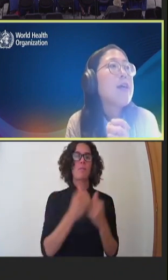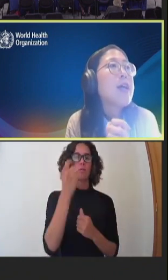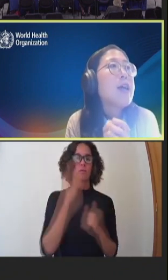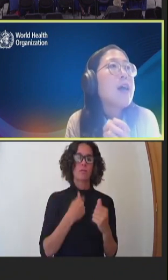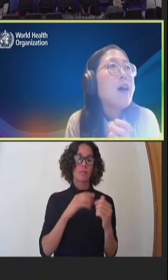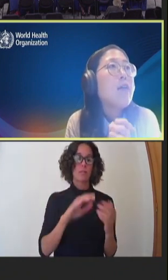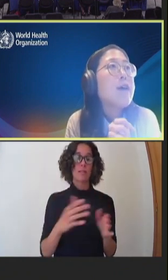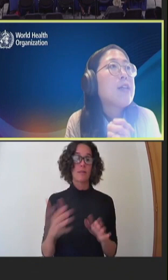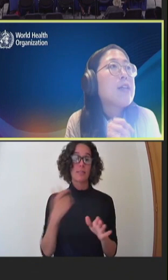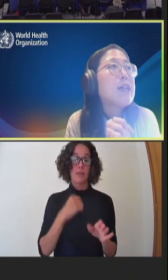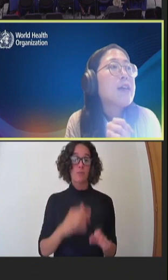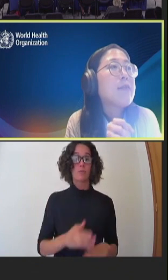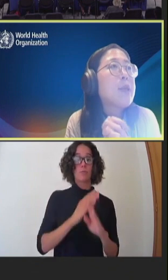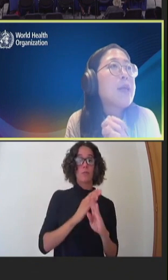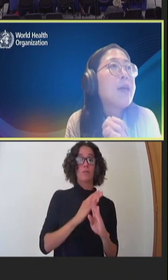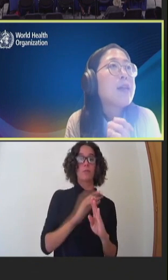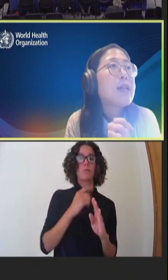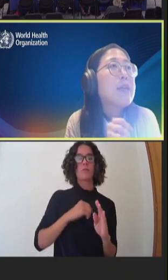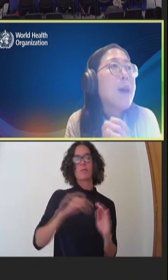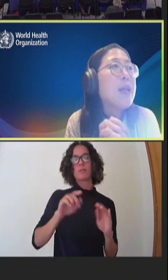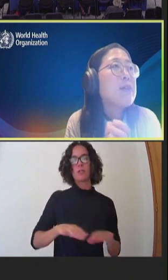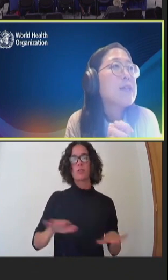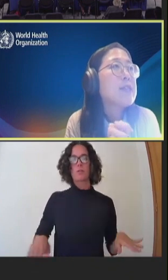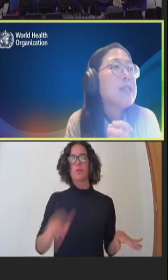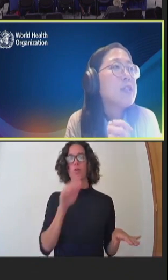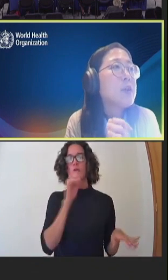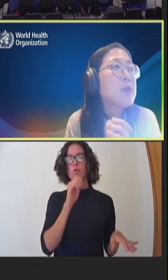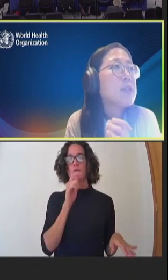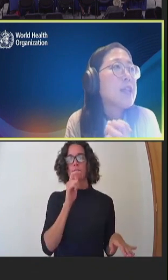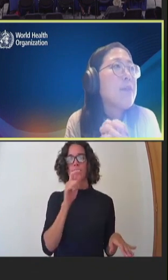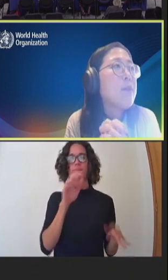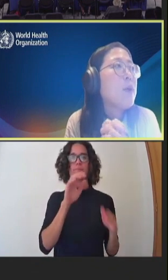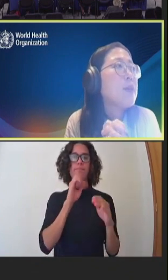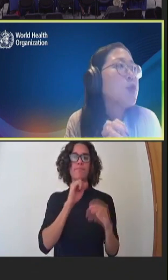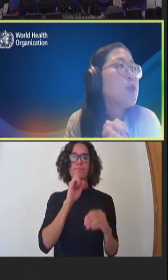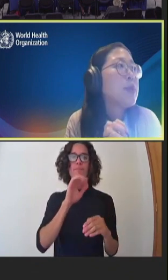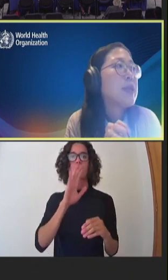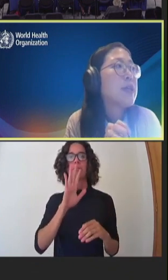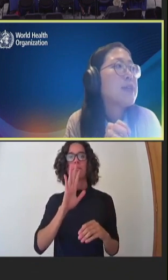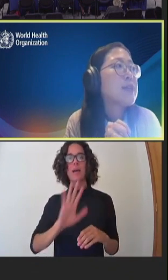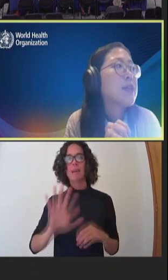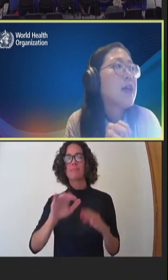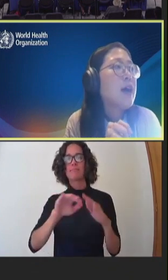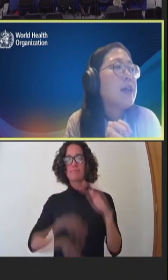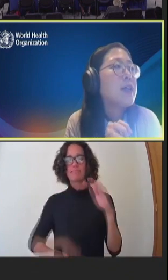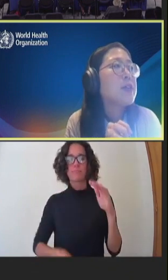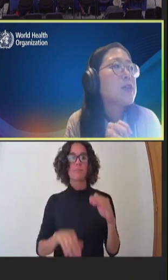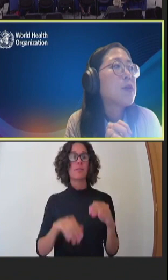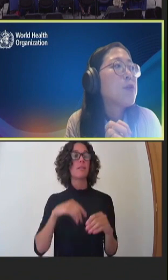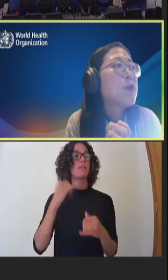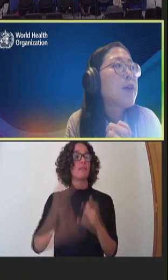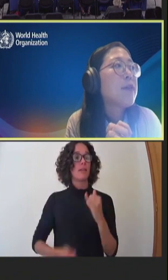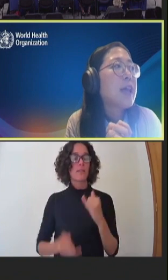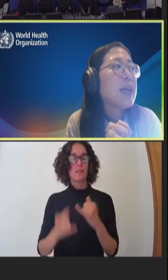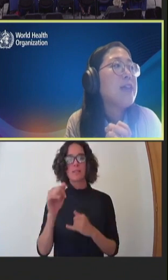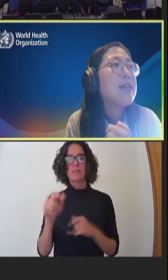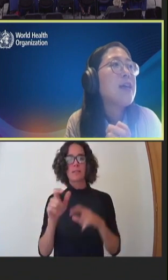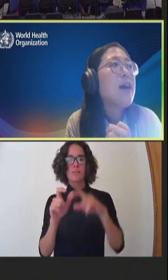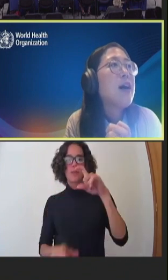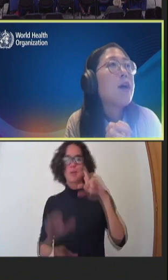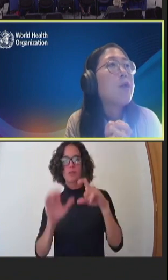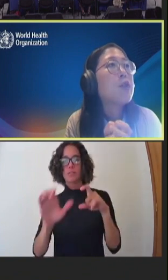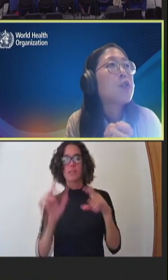5. Finally, the panel C shows 10.2 billion years of the full health